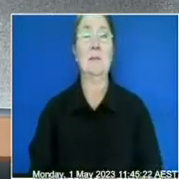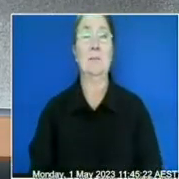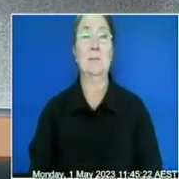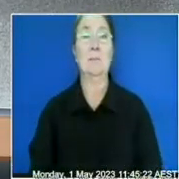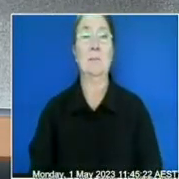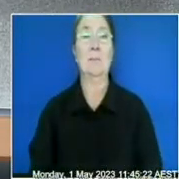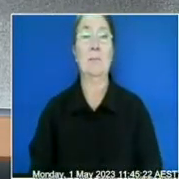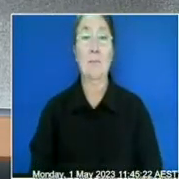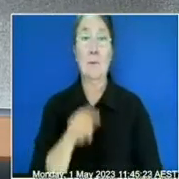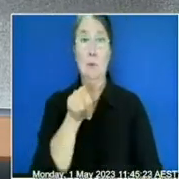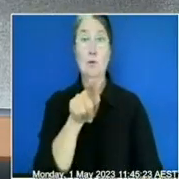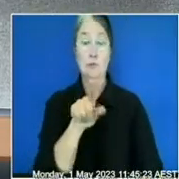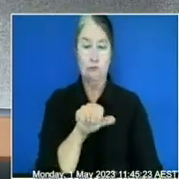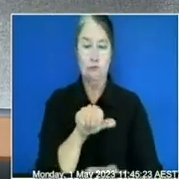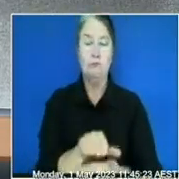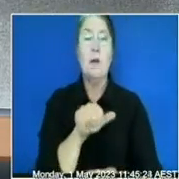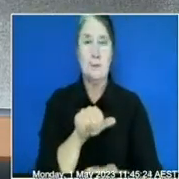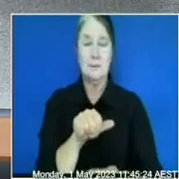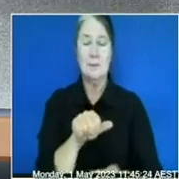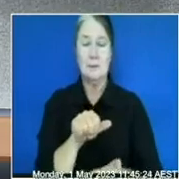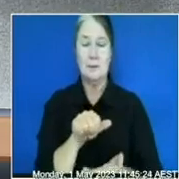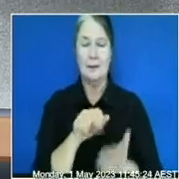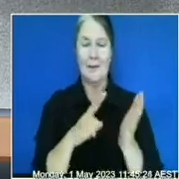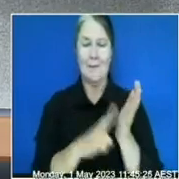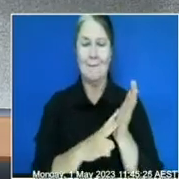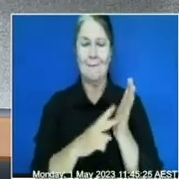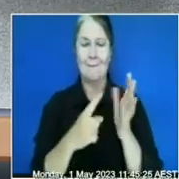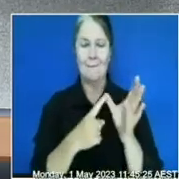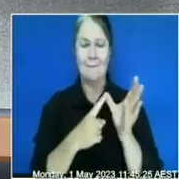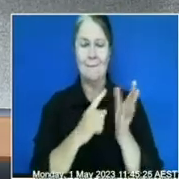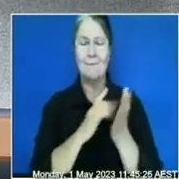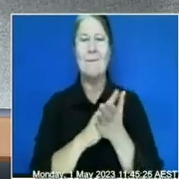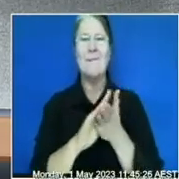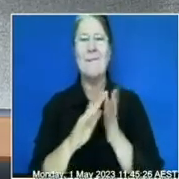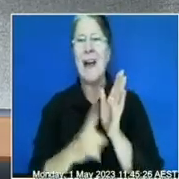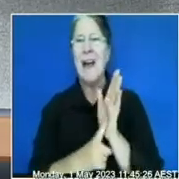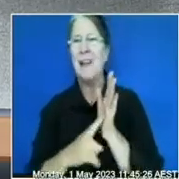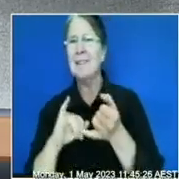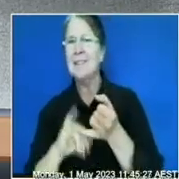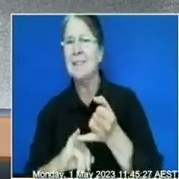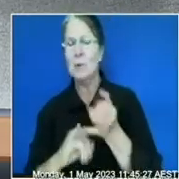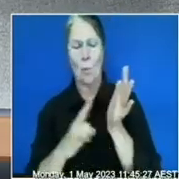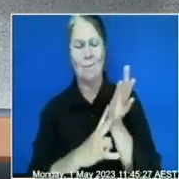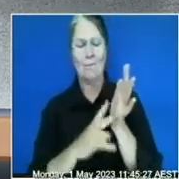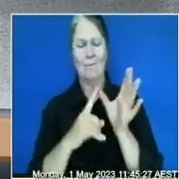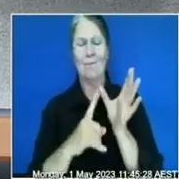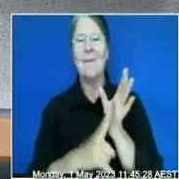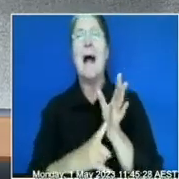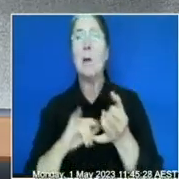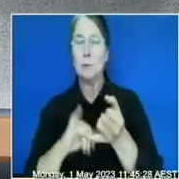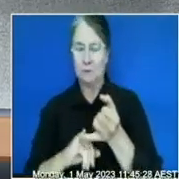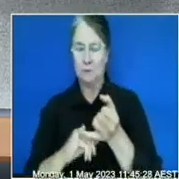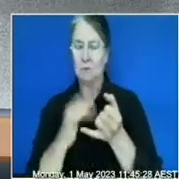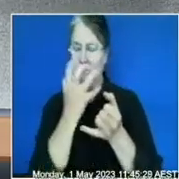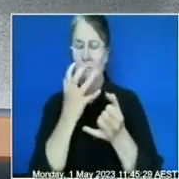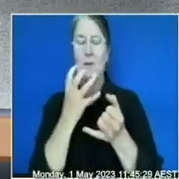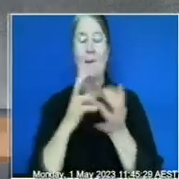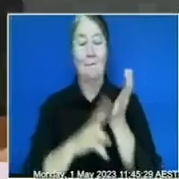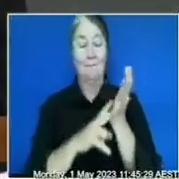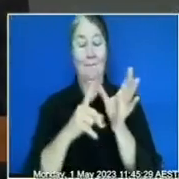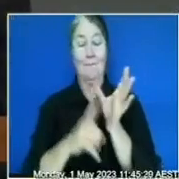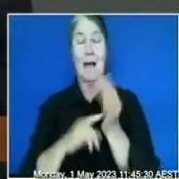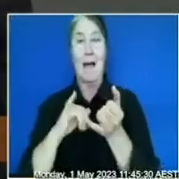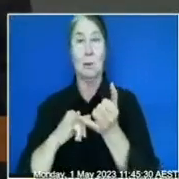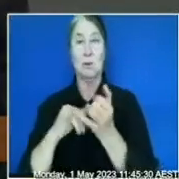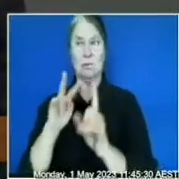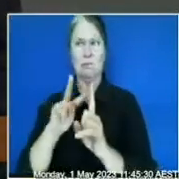And you're aware that Victoria Police is concerned, has expressed concerns about having to